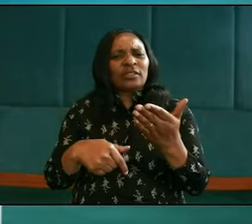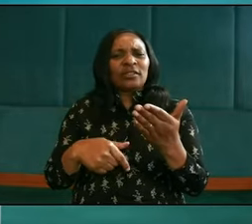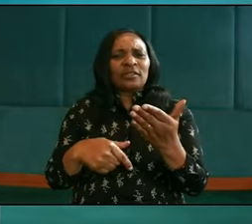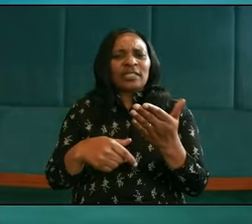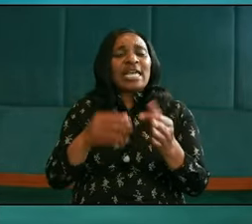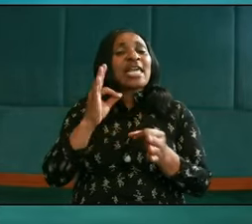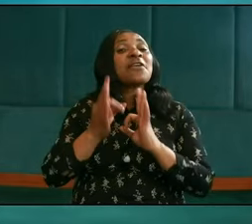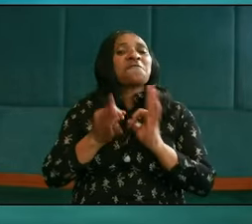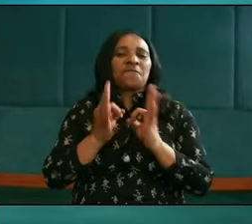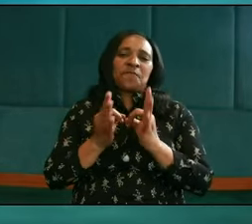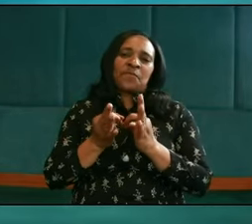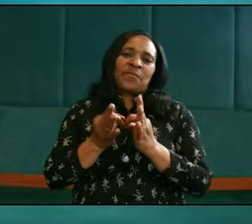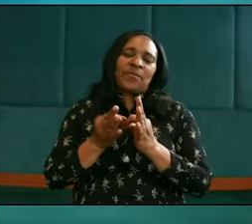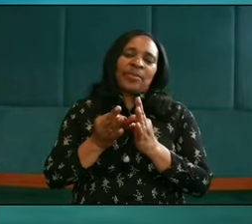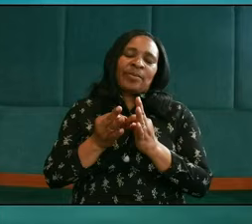What if